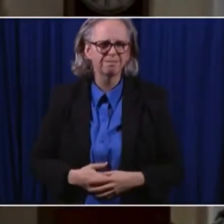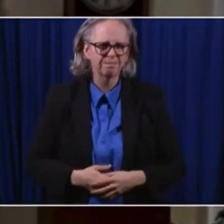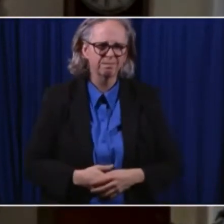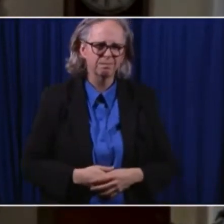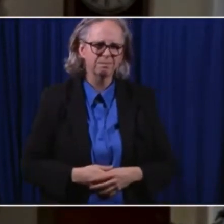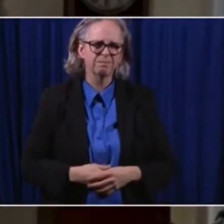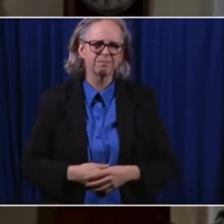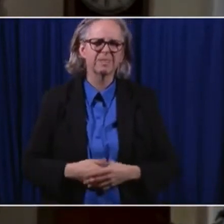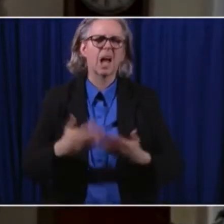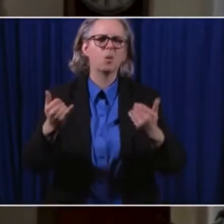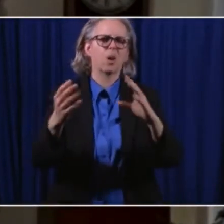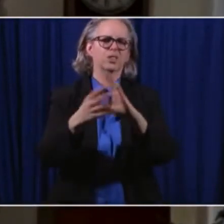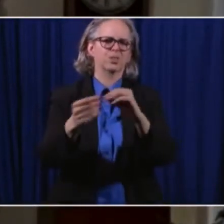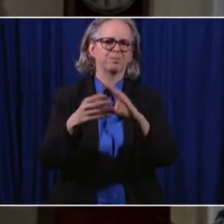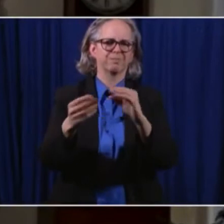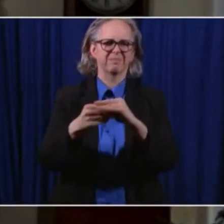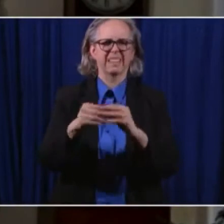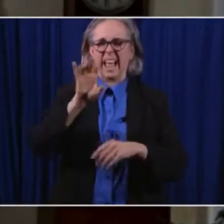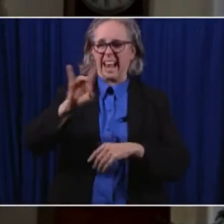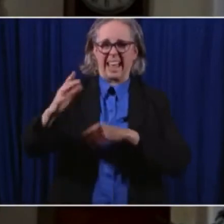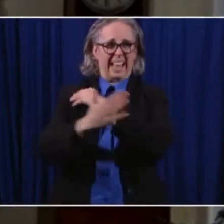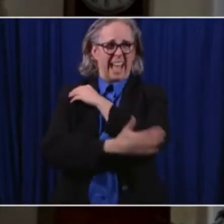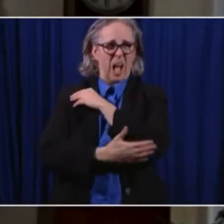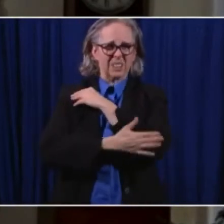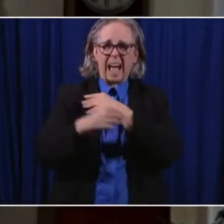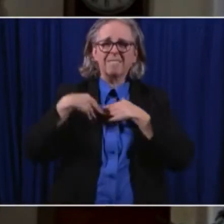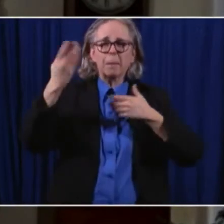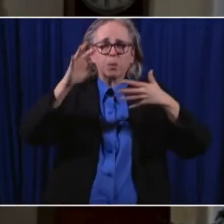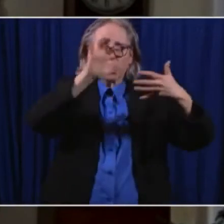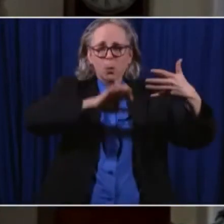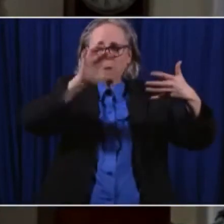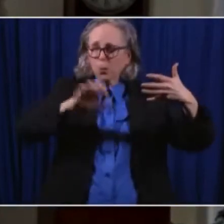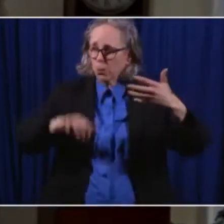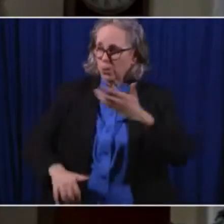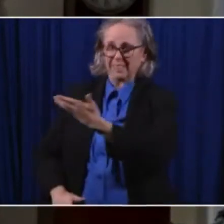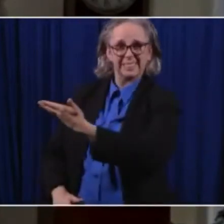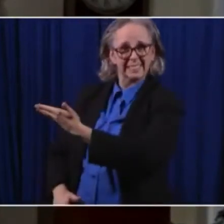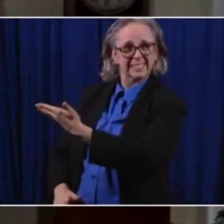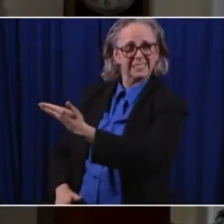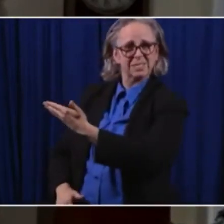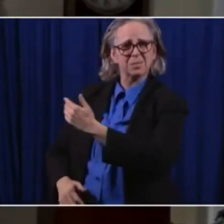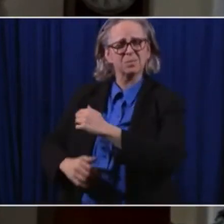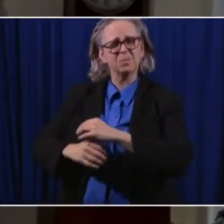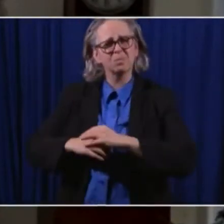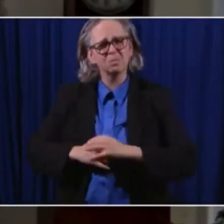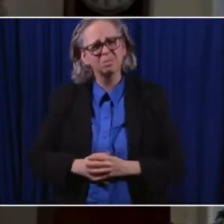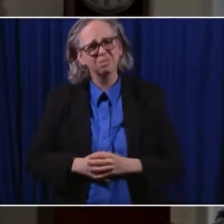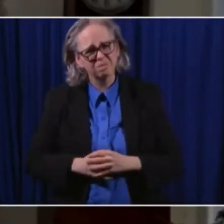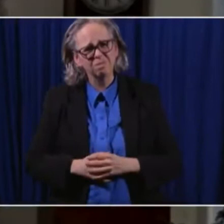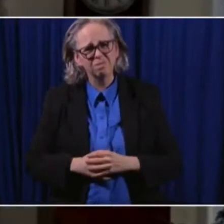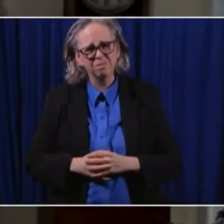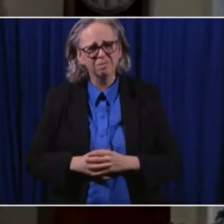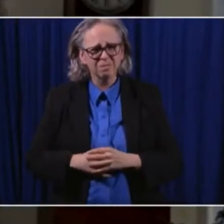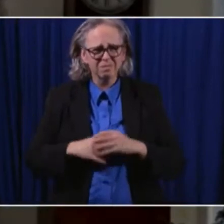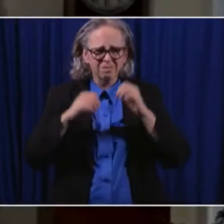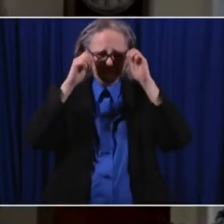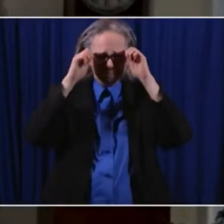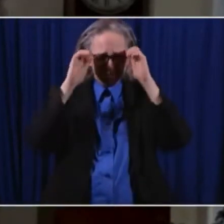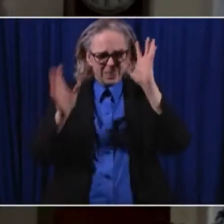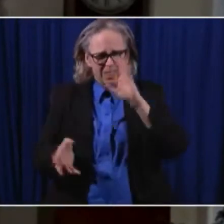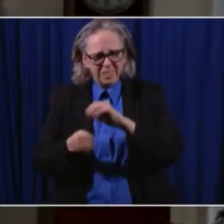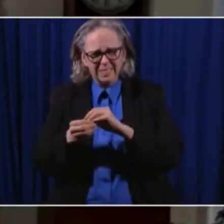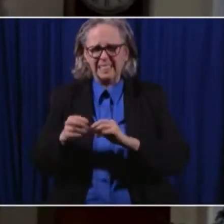Ohio, 88 counties ranked by highest occurrence. We currently now have 17 counties with a case rate